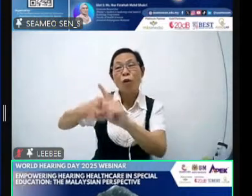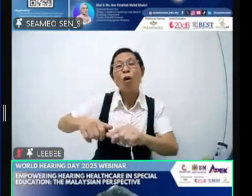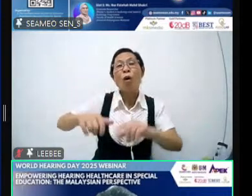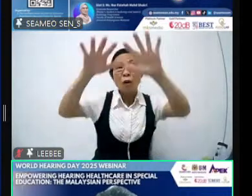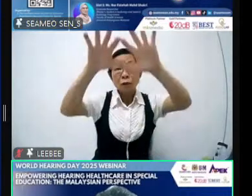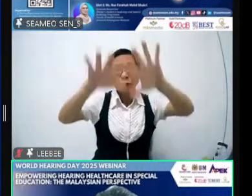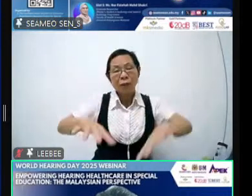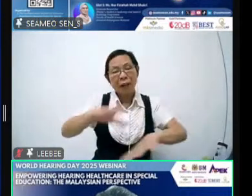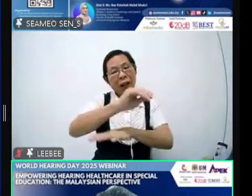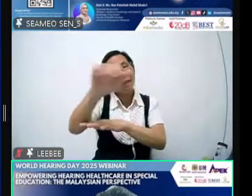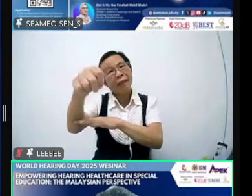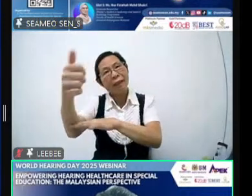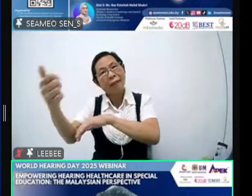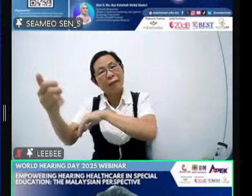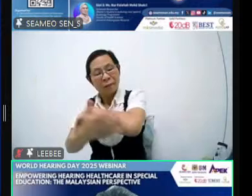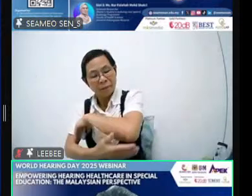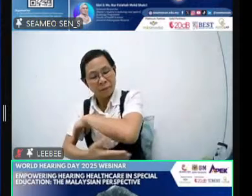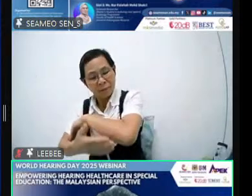beyond.